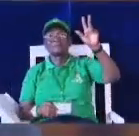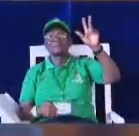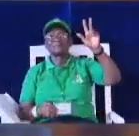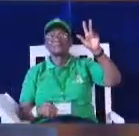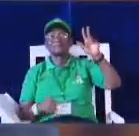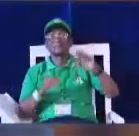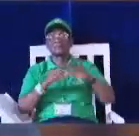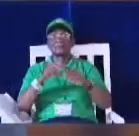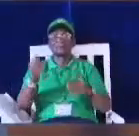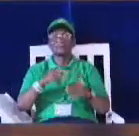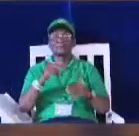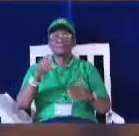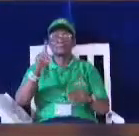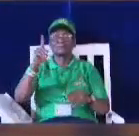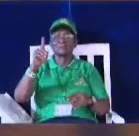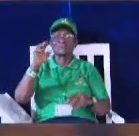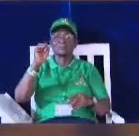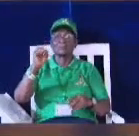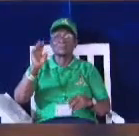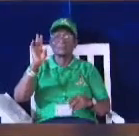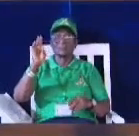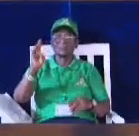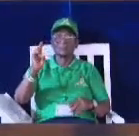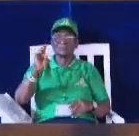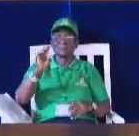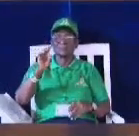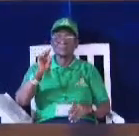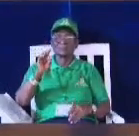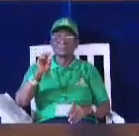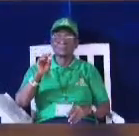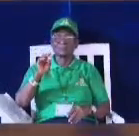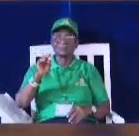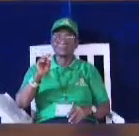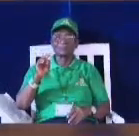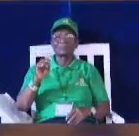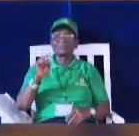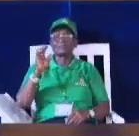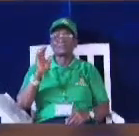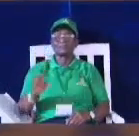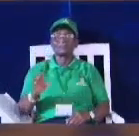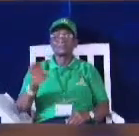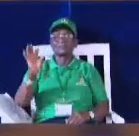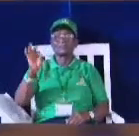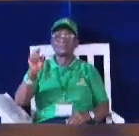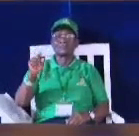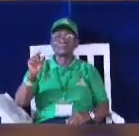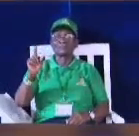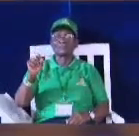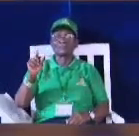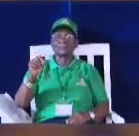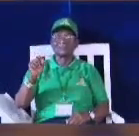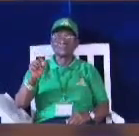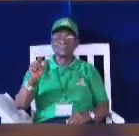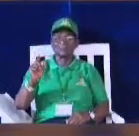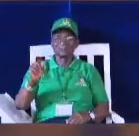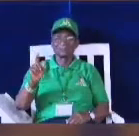In Psalm 107 verse 20, Psalm 107 verse 20,